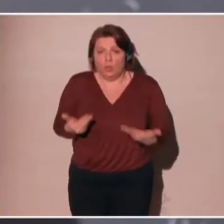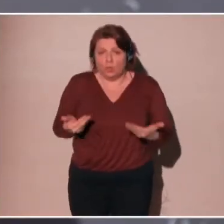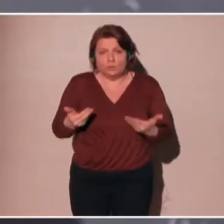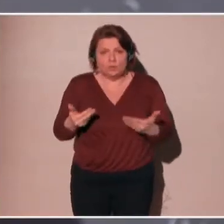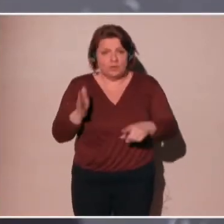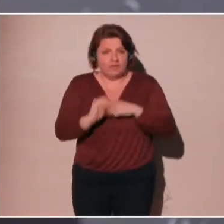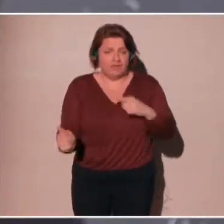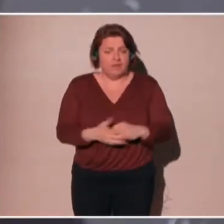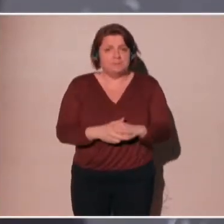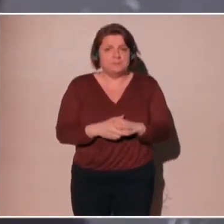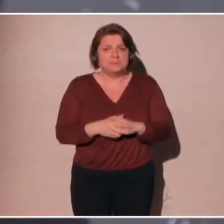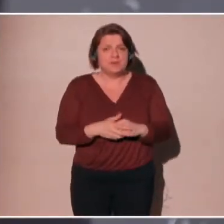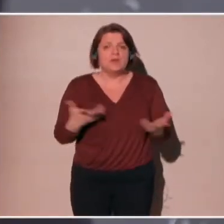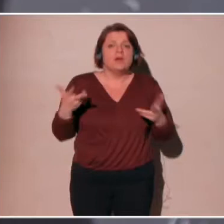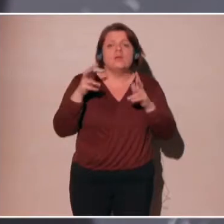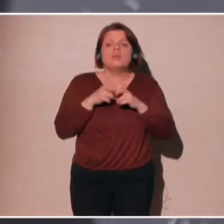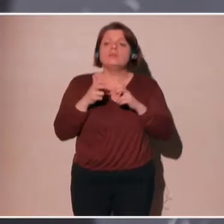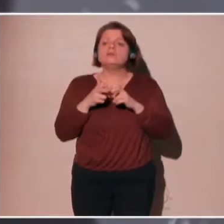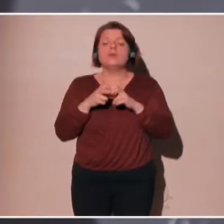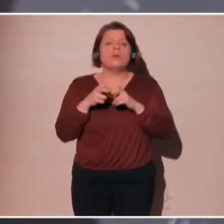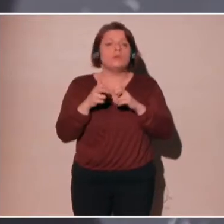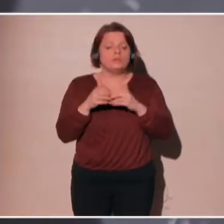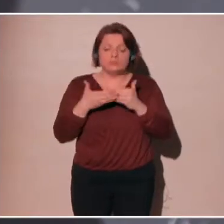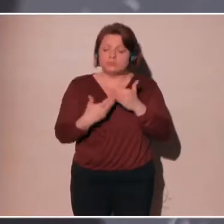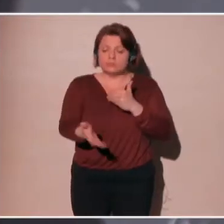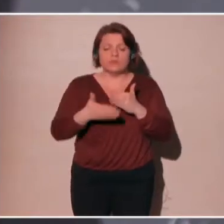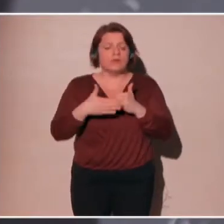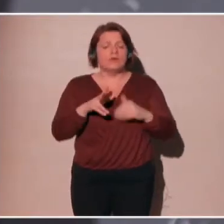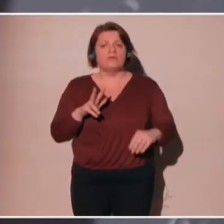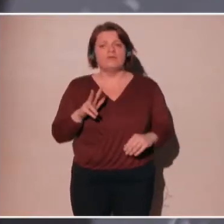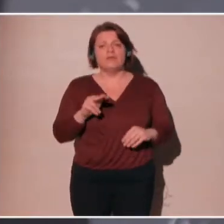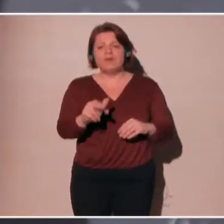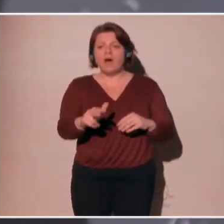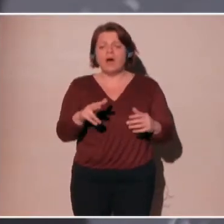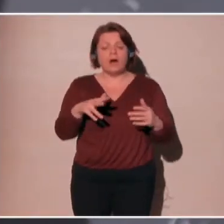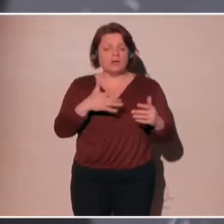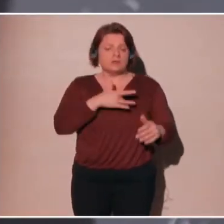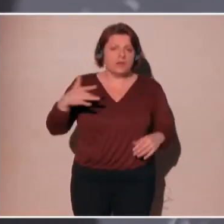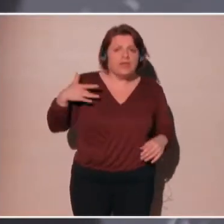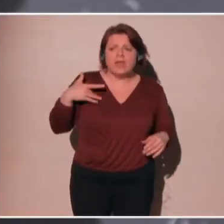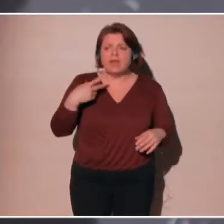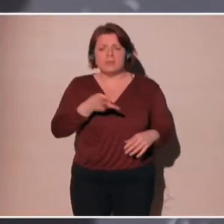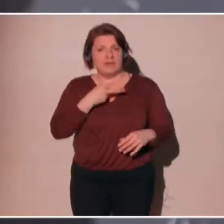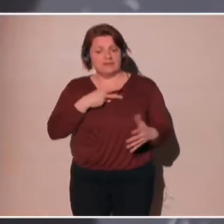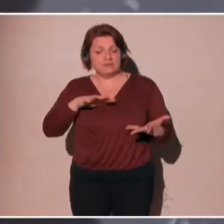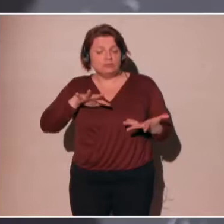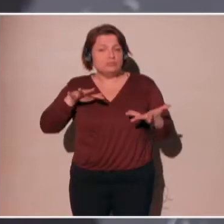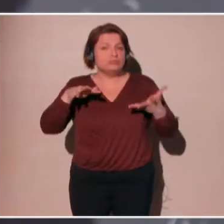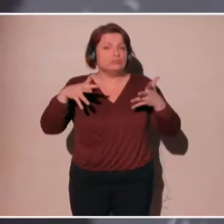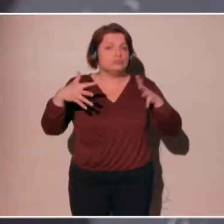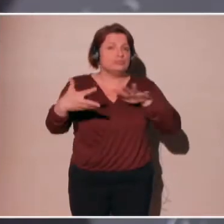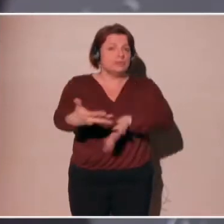difficult nowadays. Let's take an example. There will probably be lots of changes